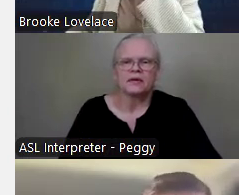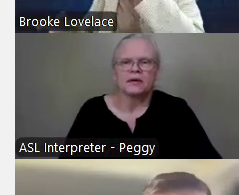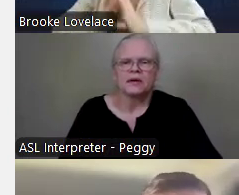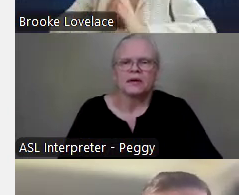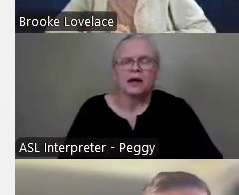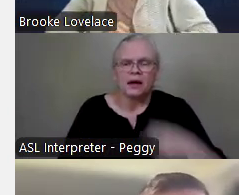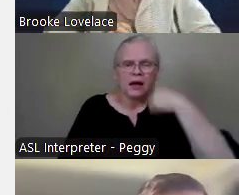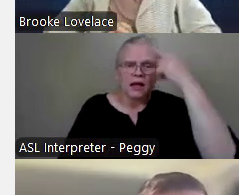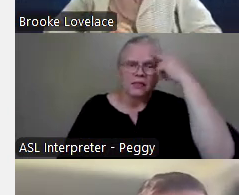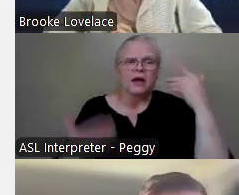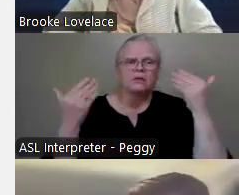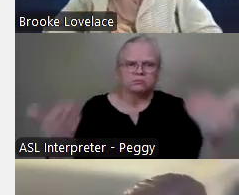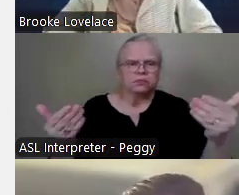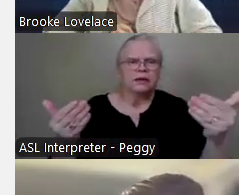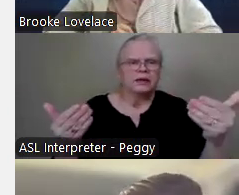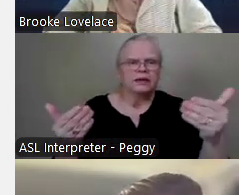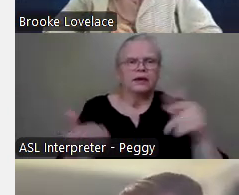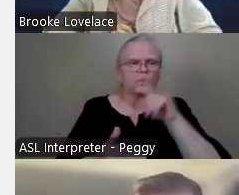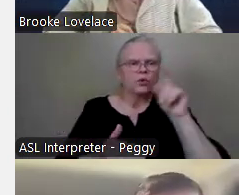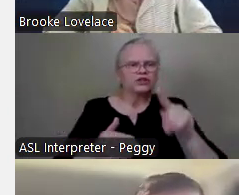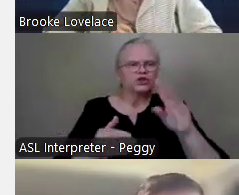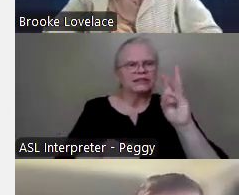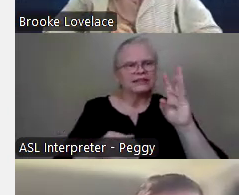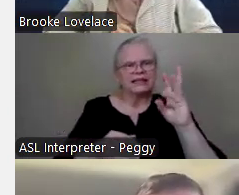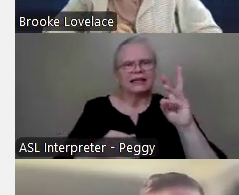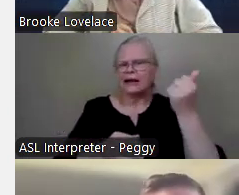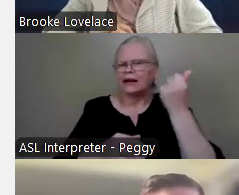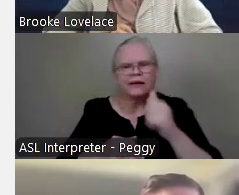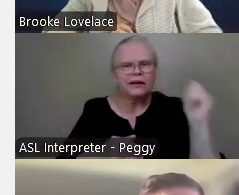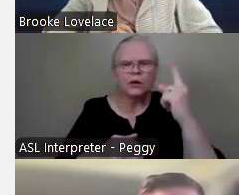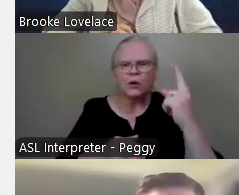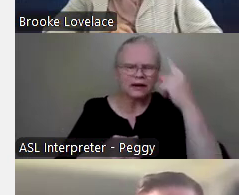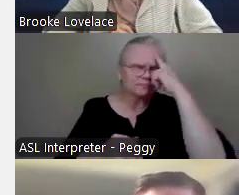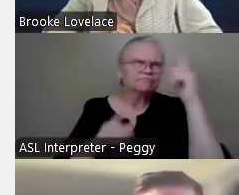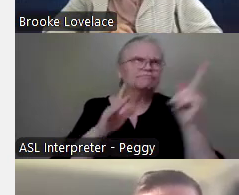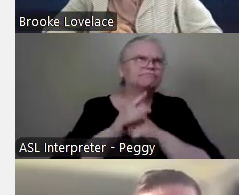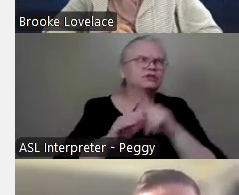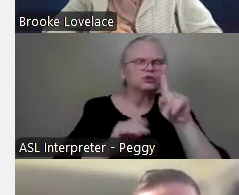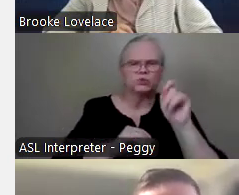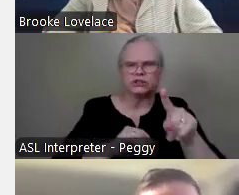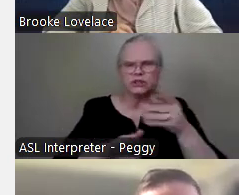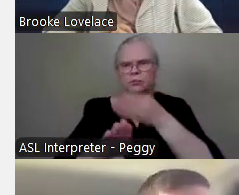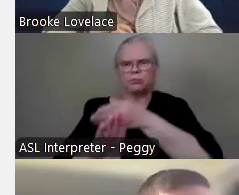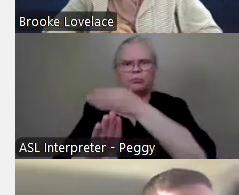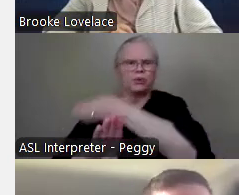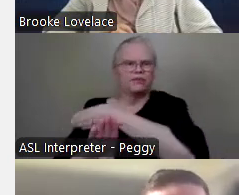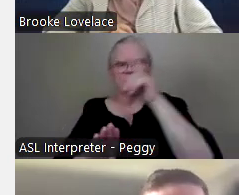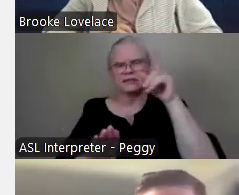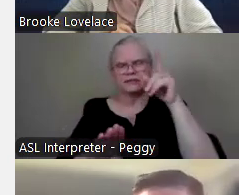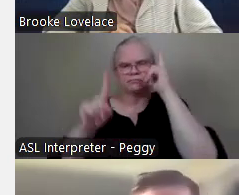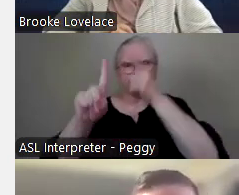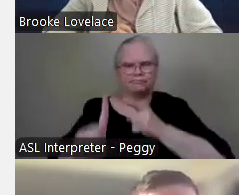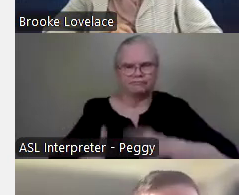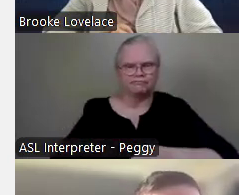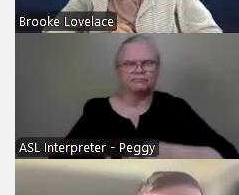And I think I'll move us on to question 6. But of course, if anybody did come up with a question on any of the previous ones, don't feel like you can't ask. We